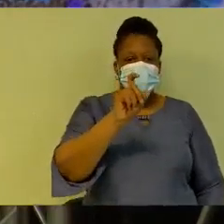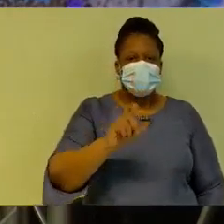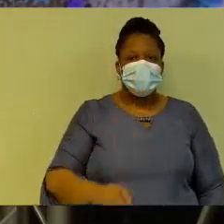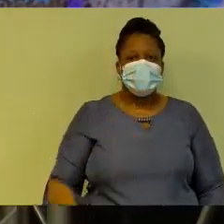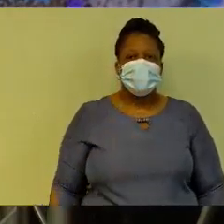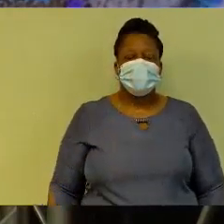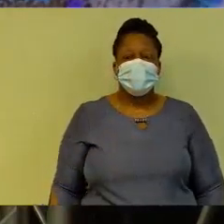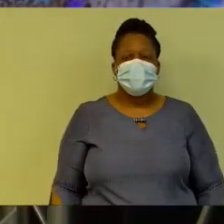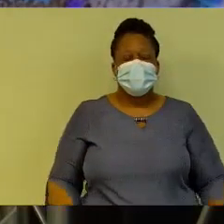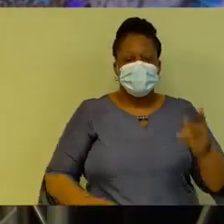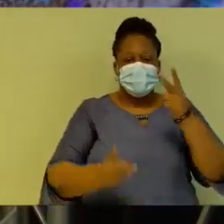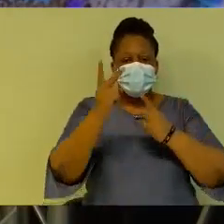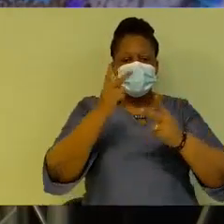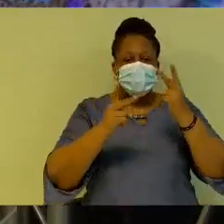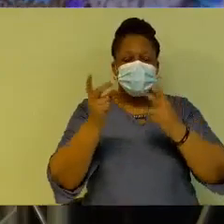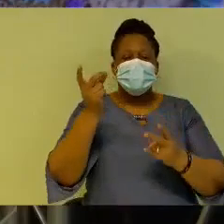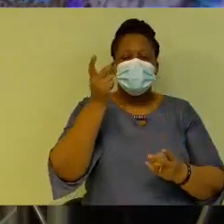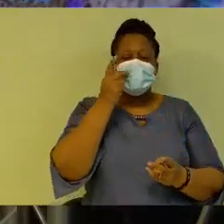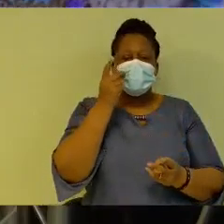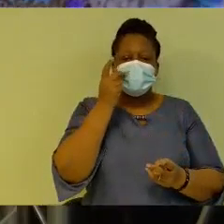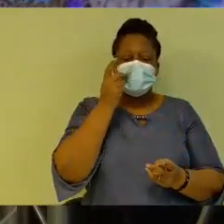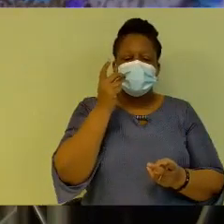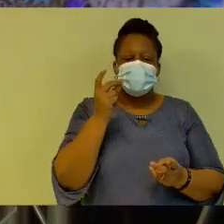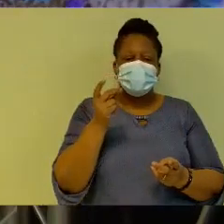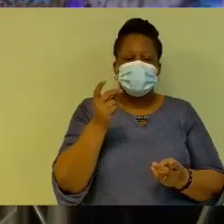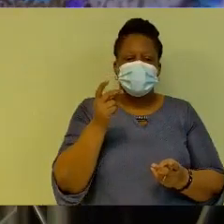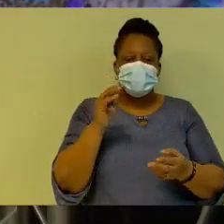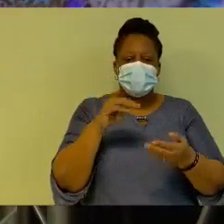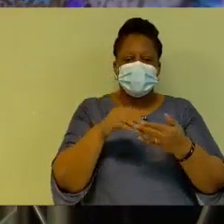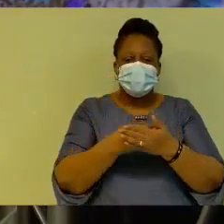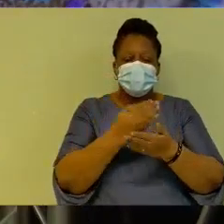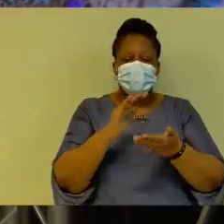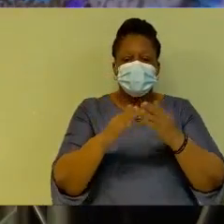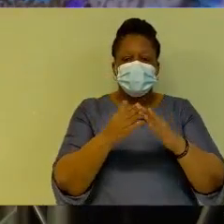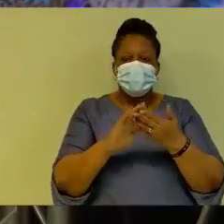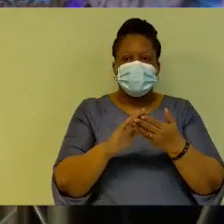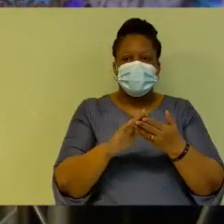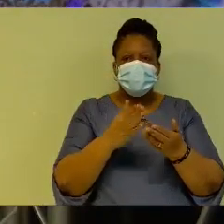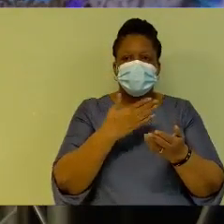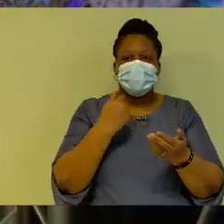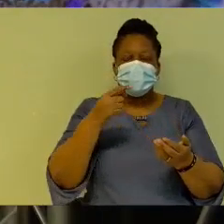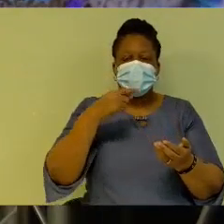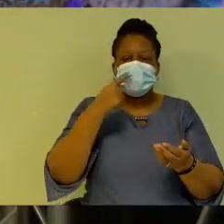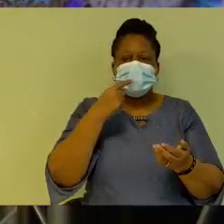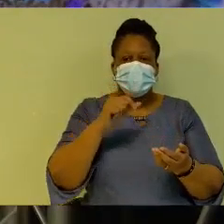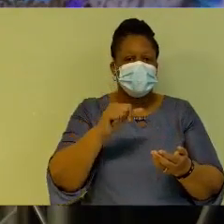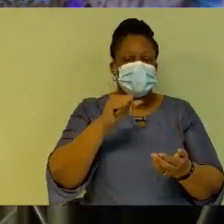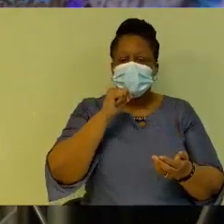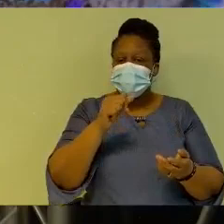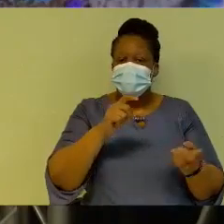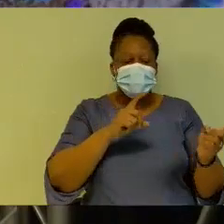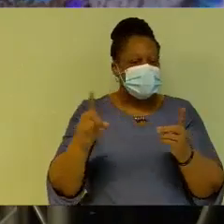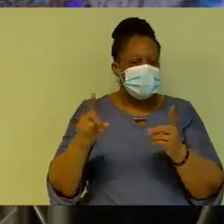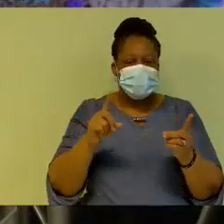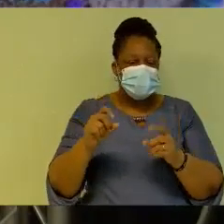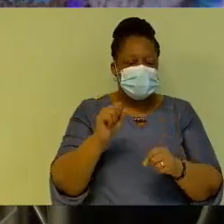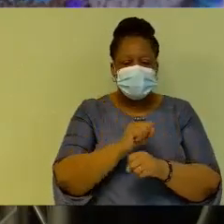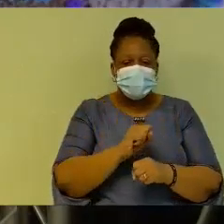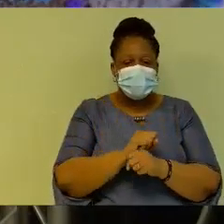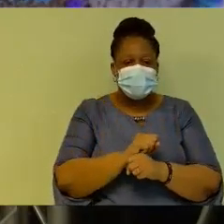I visited the dental clinic at Newtown this morning, and I was informed they are not currently doing any